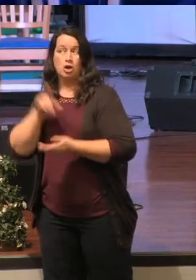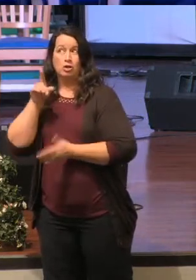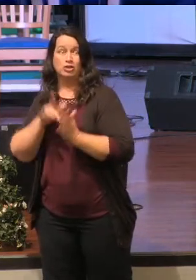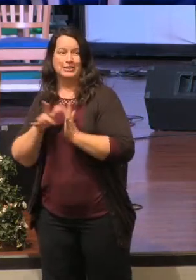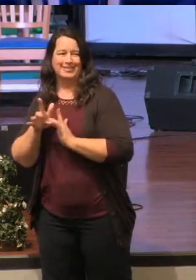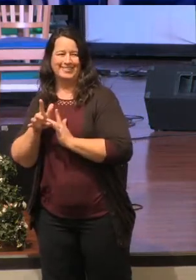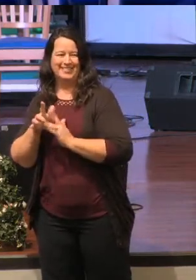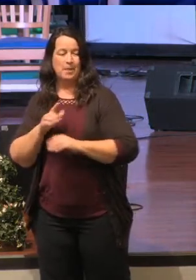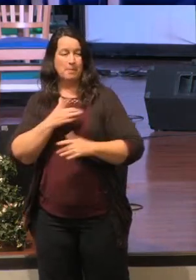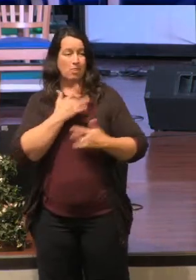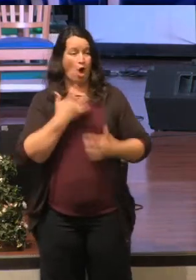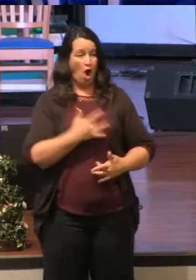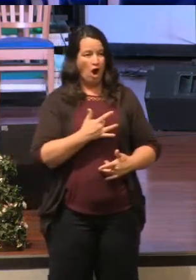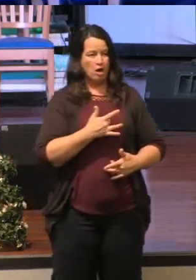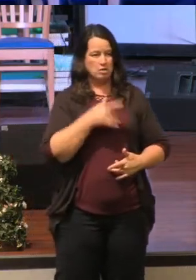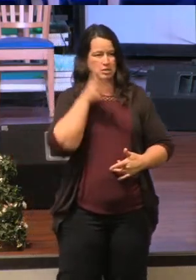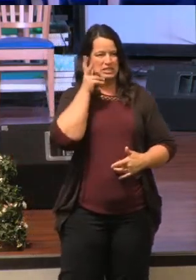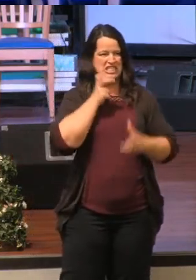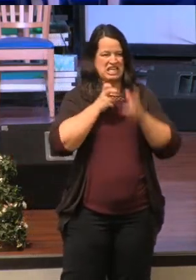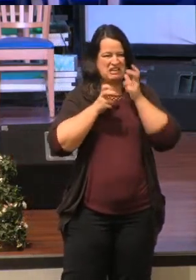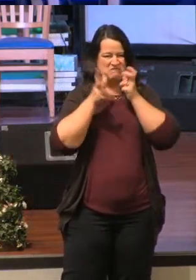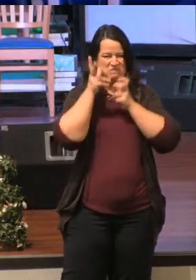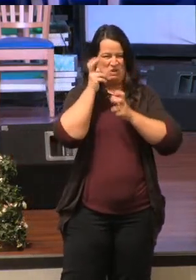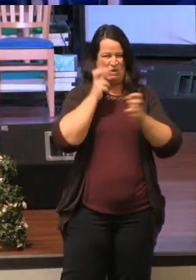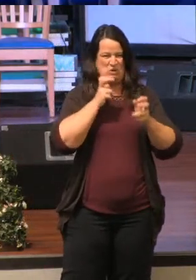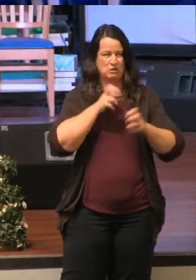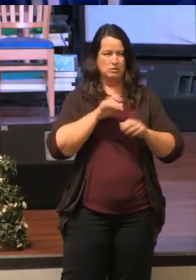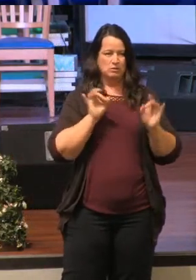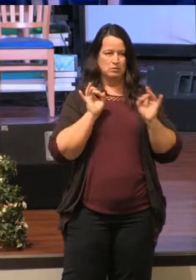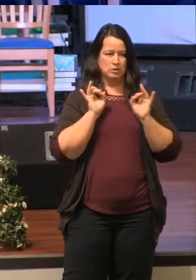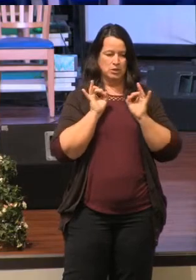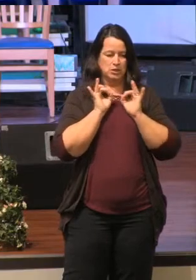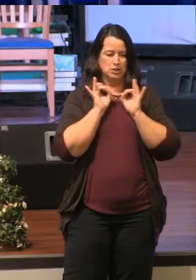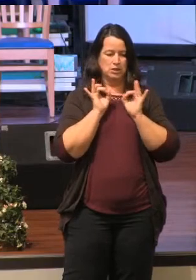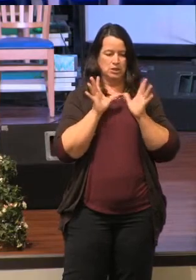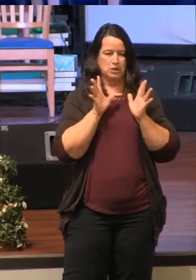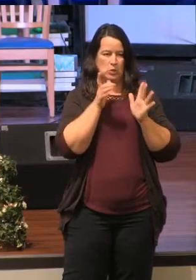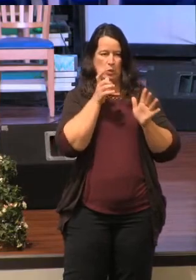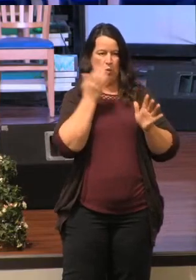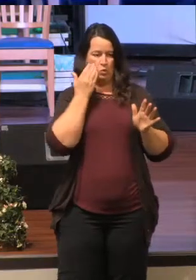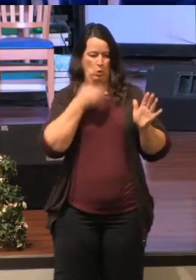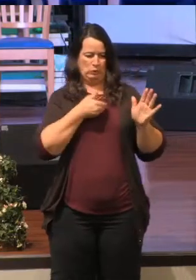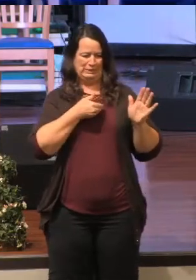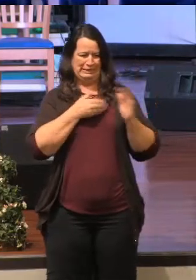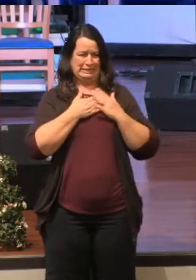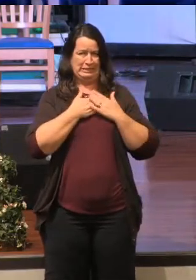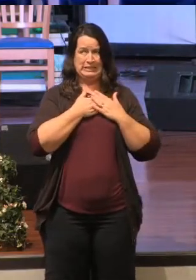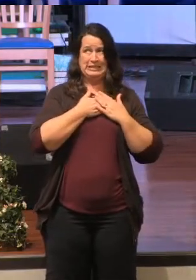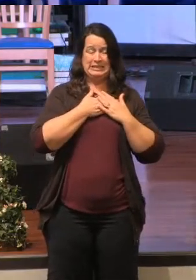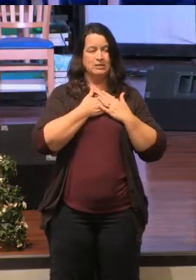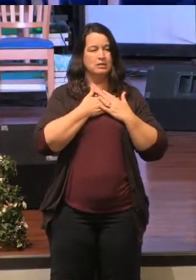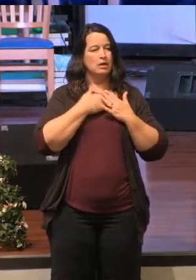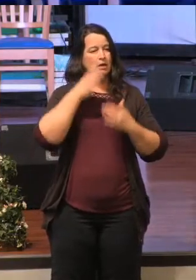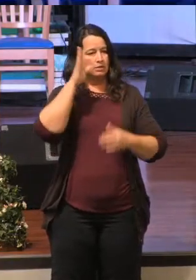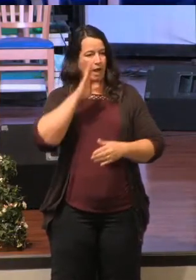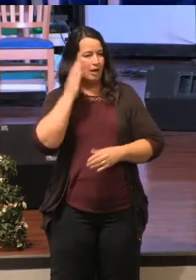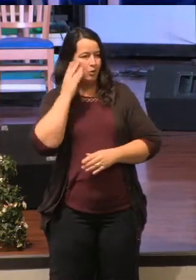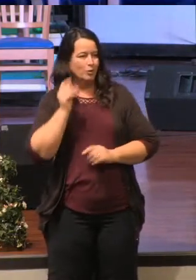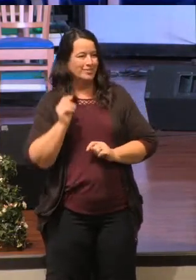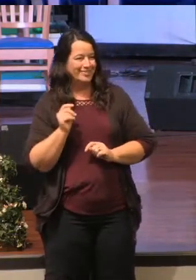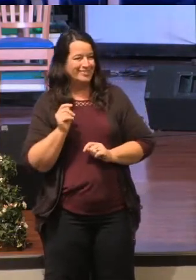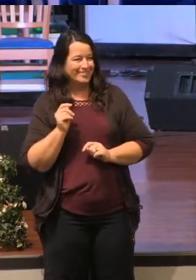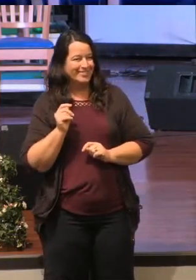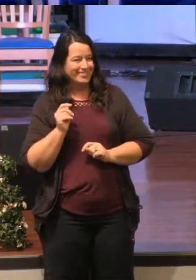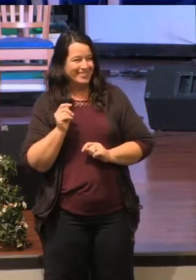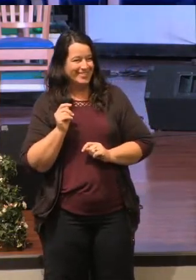And the Bible says the heart is deceitful, is desperately wicked. Who can know it? And God is the God who the prophet Ezekiel said, I'm going